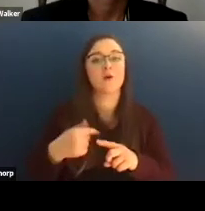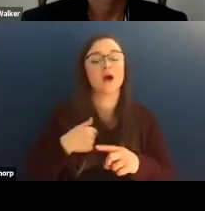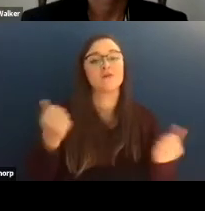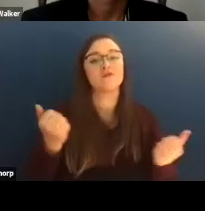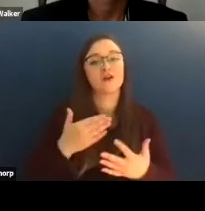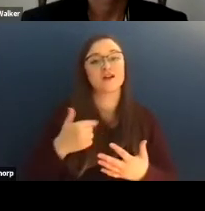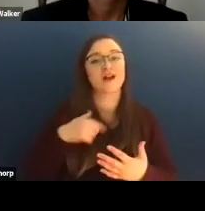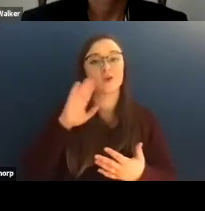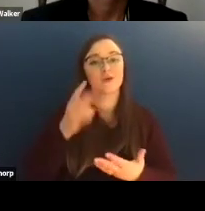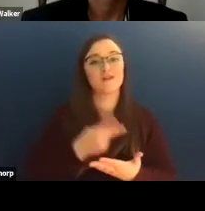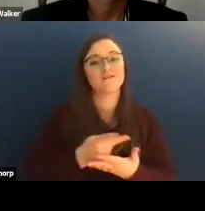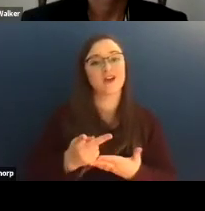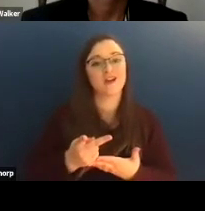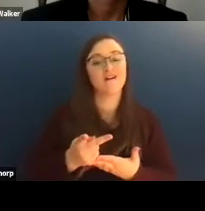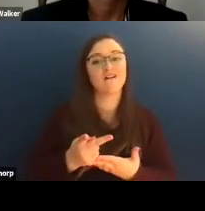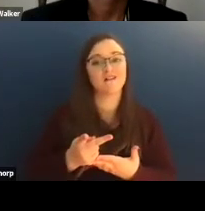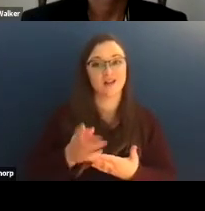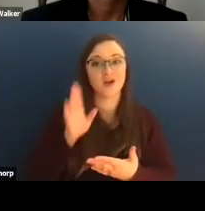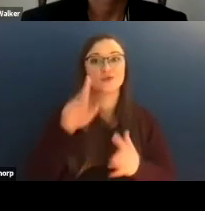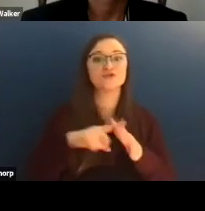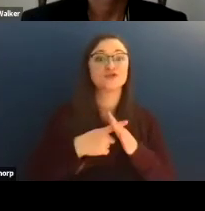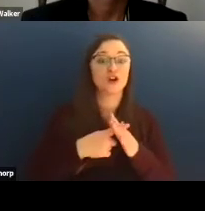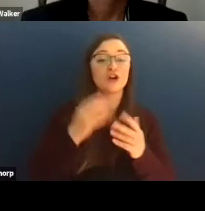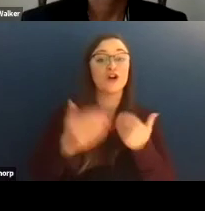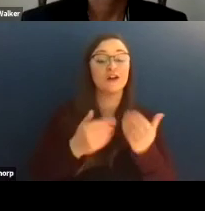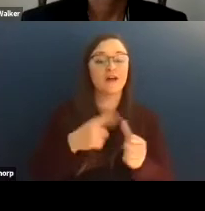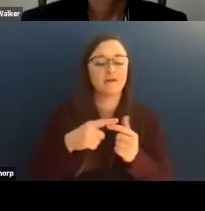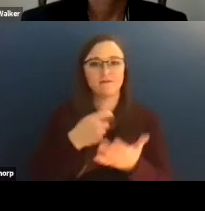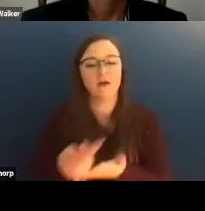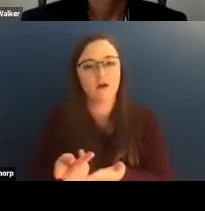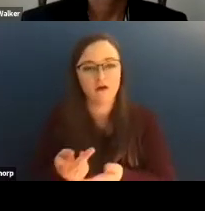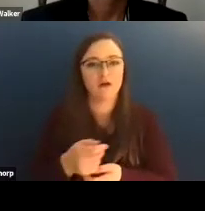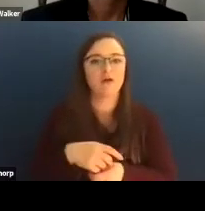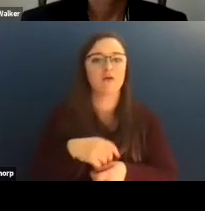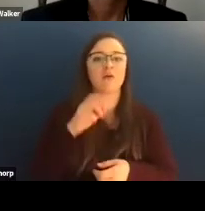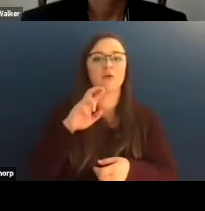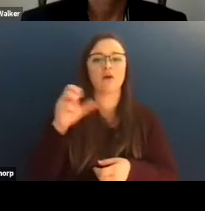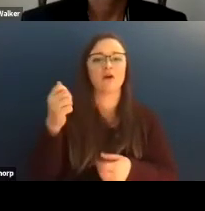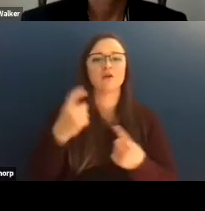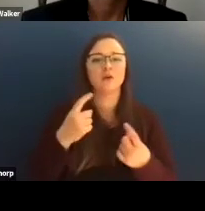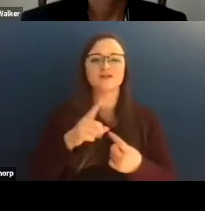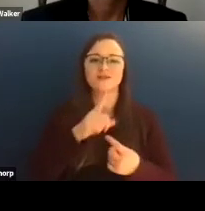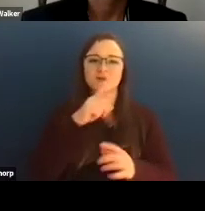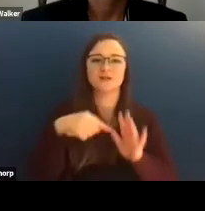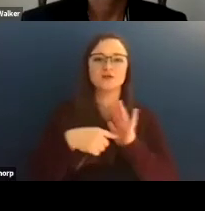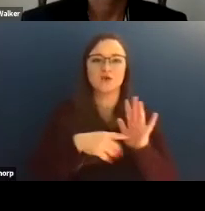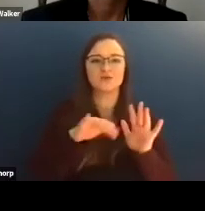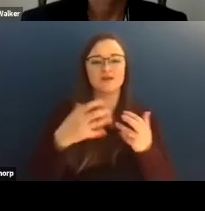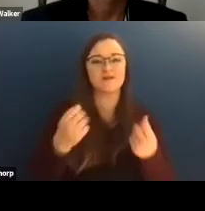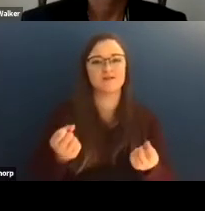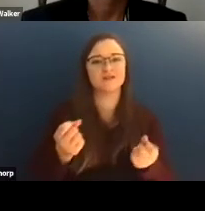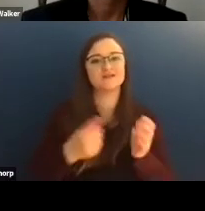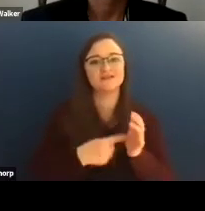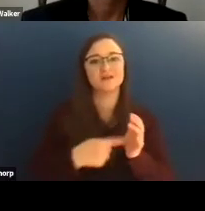can fail midway of doing it, and other questions that really show that confidence that sometimes